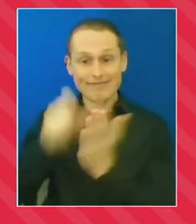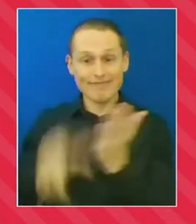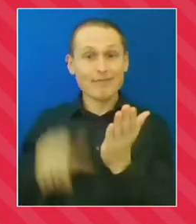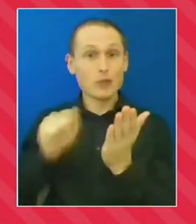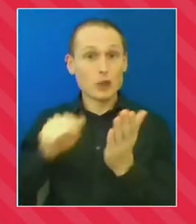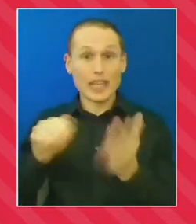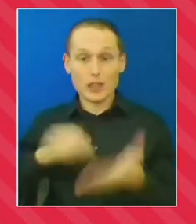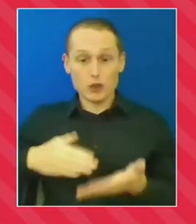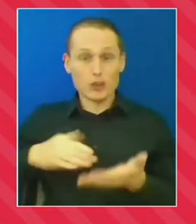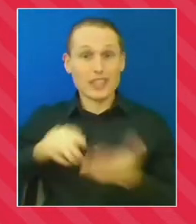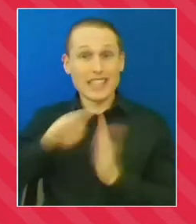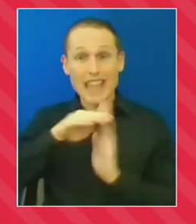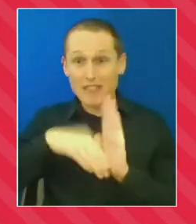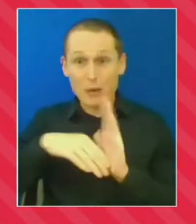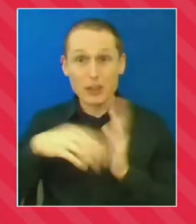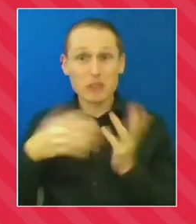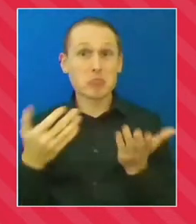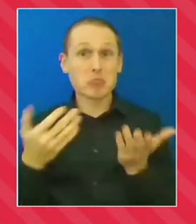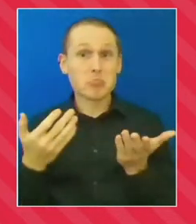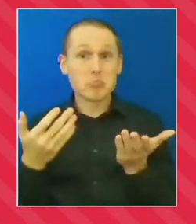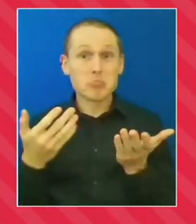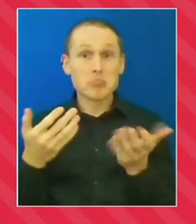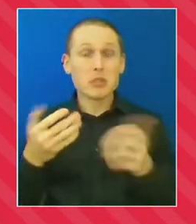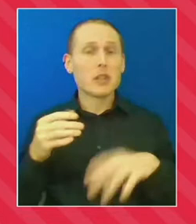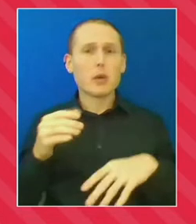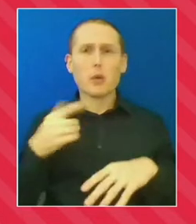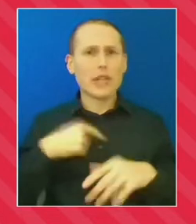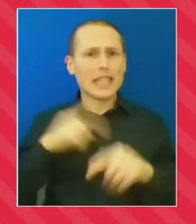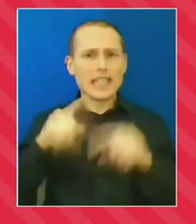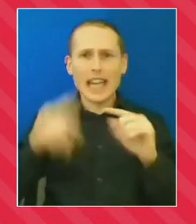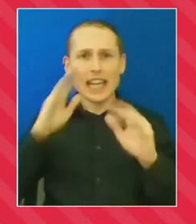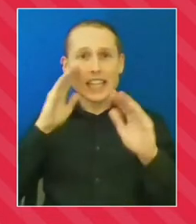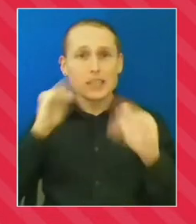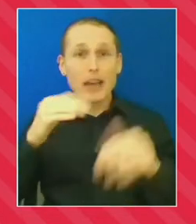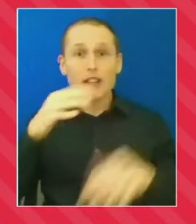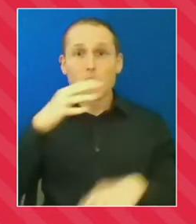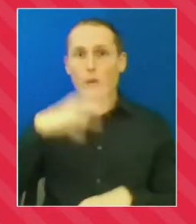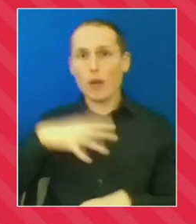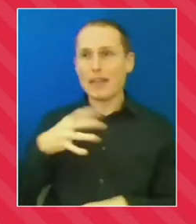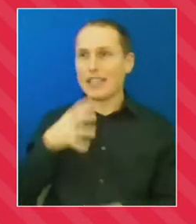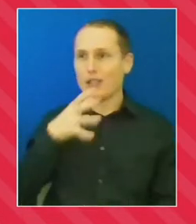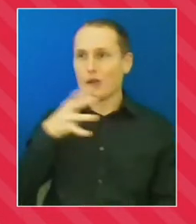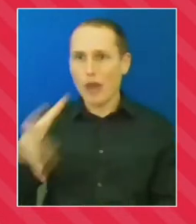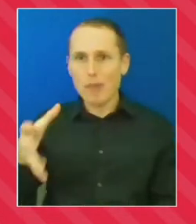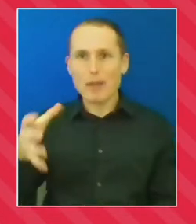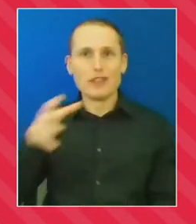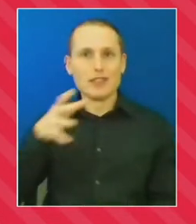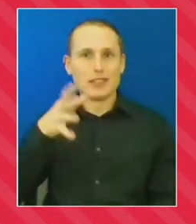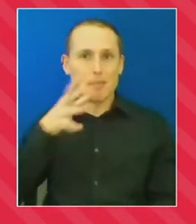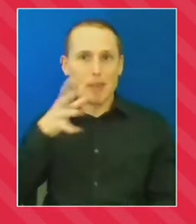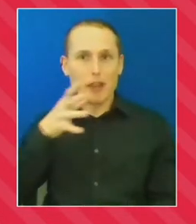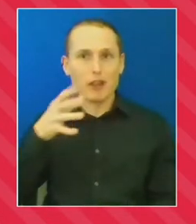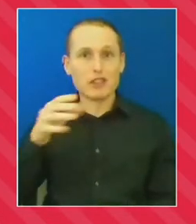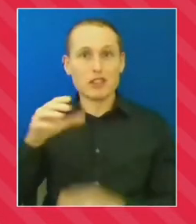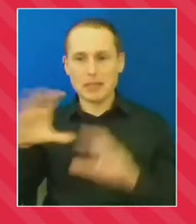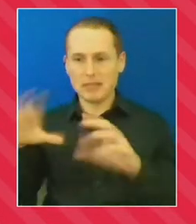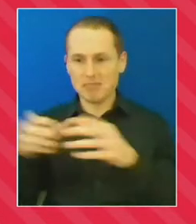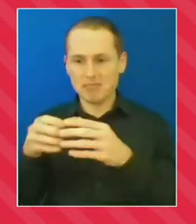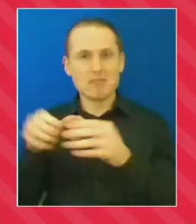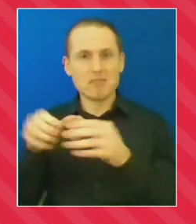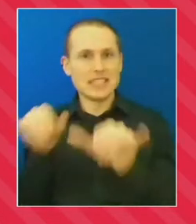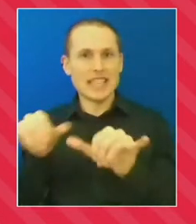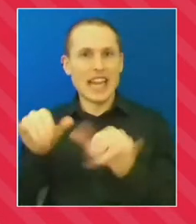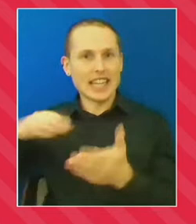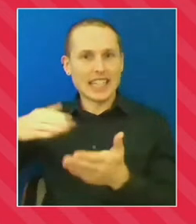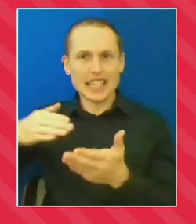primarily women, primarily mothers and grandmothers, to silo themselves in kitchens and cook healthy meals. And I say all this because what I see